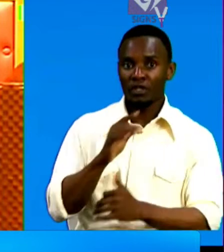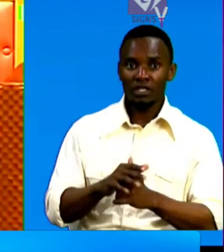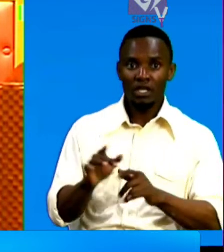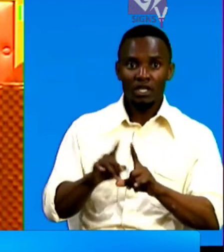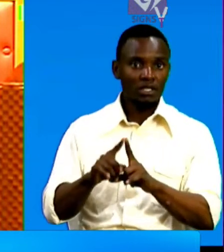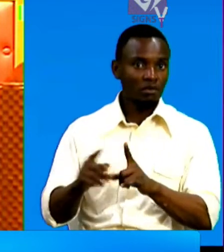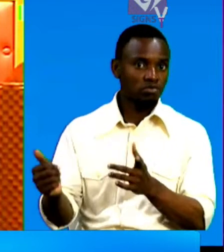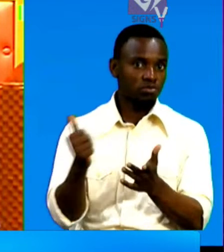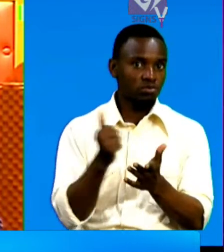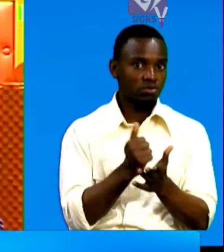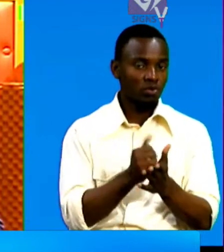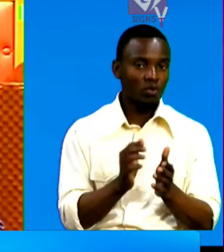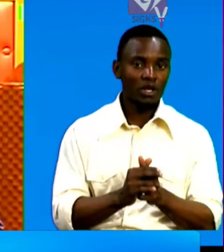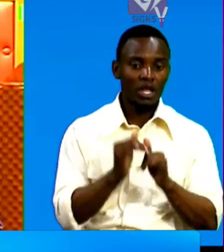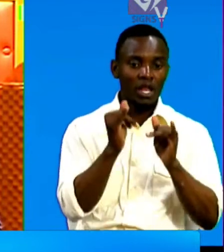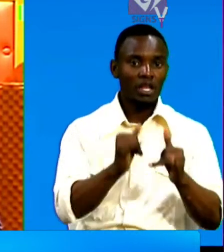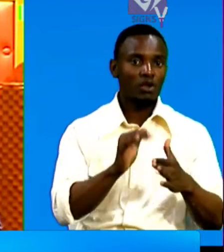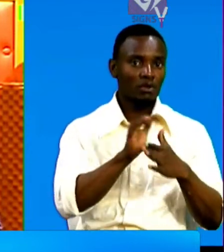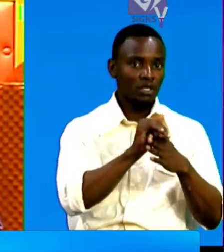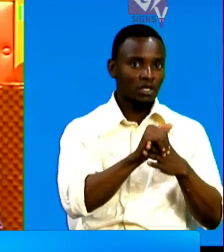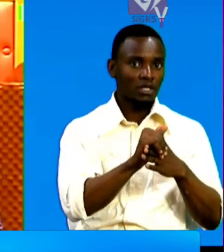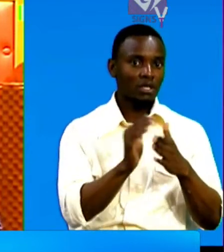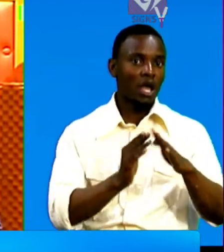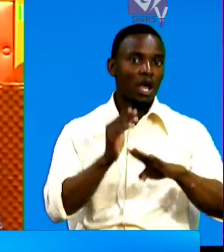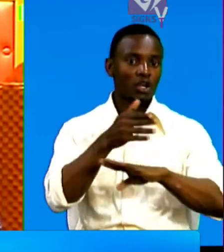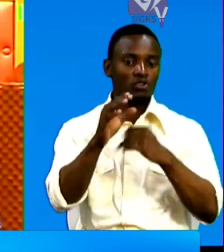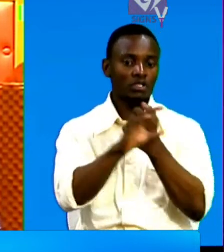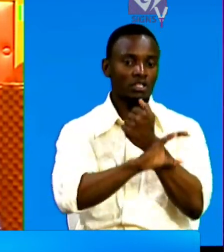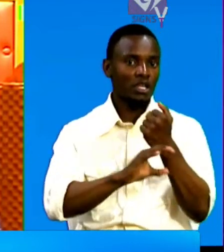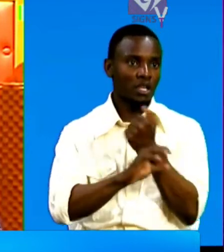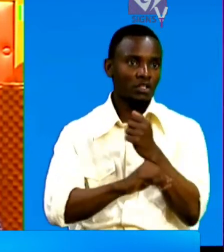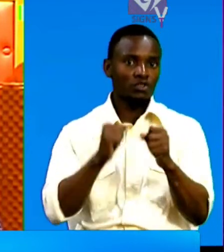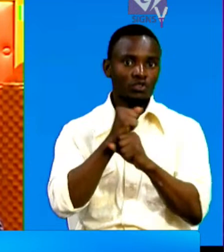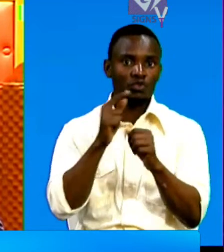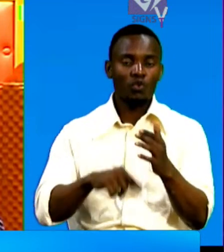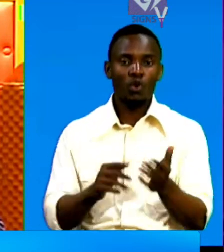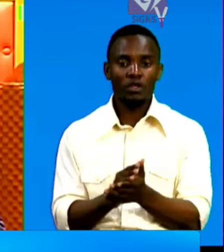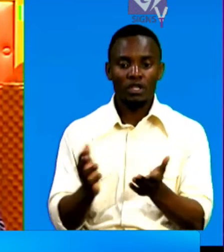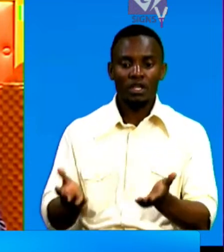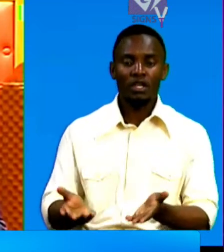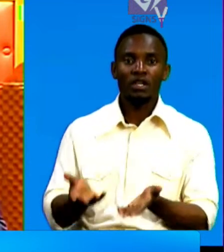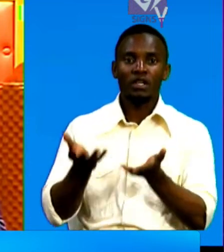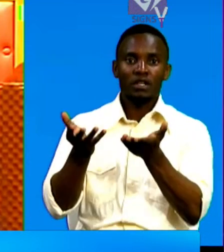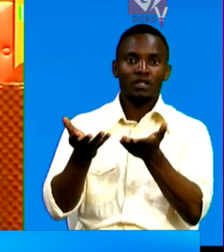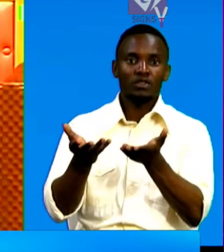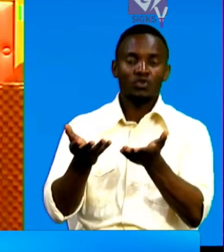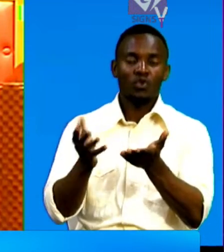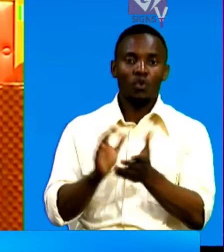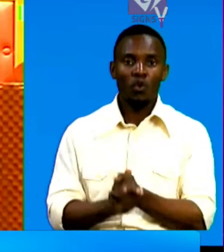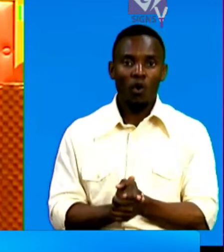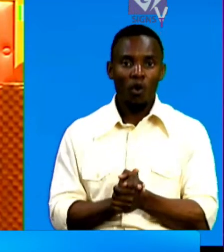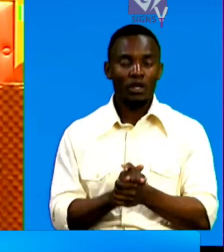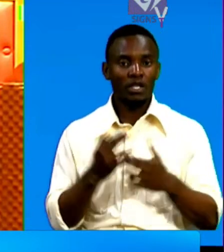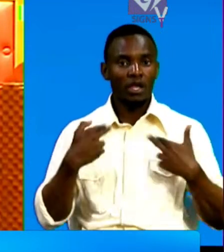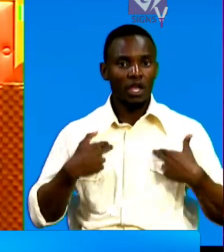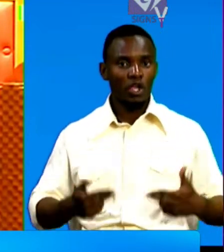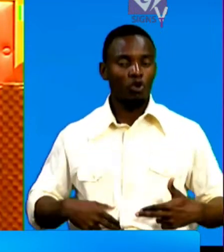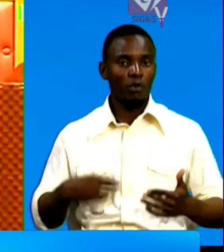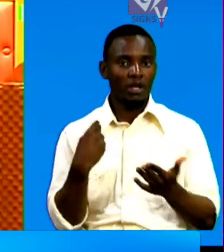3,394 interns across the country to increase the availability of human capital in our public health